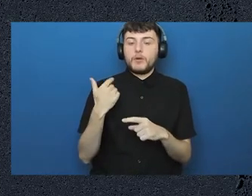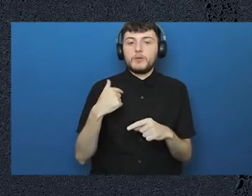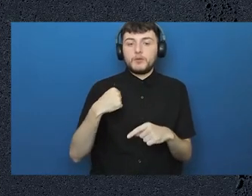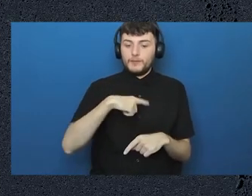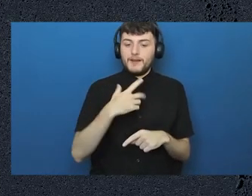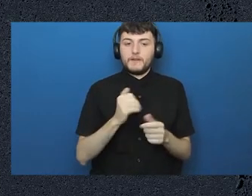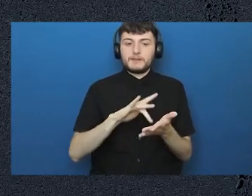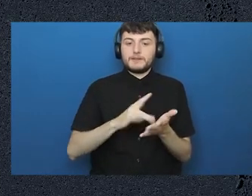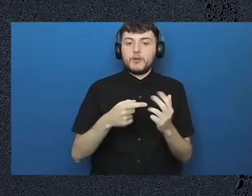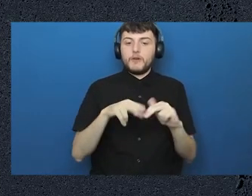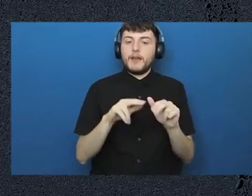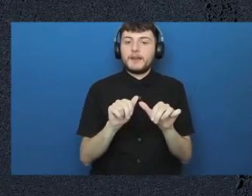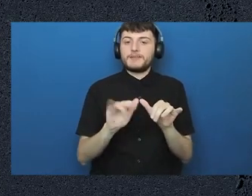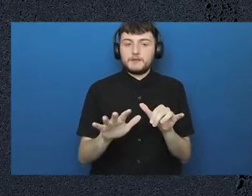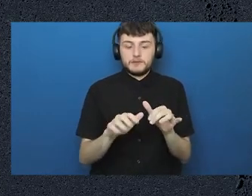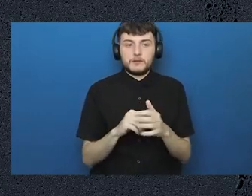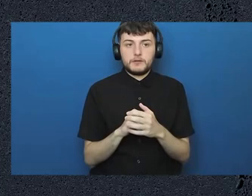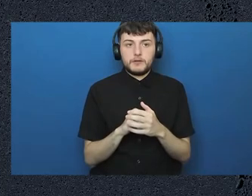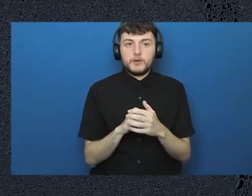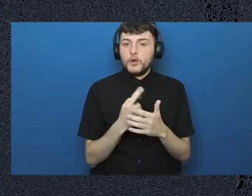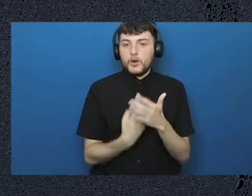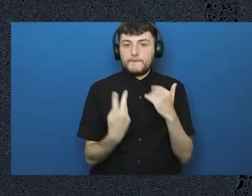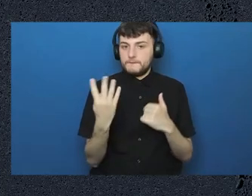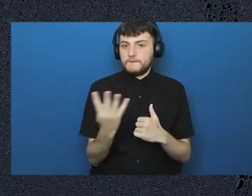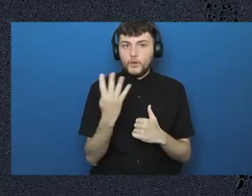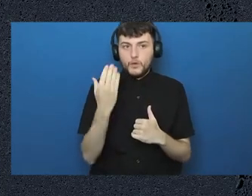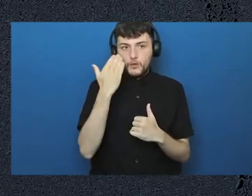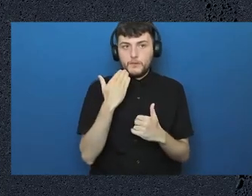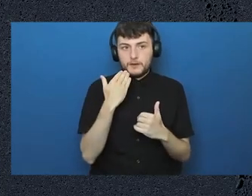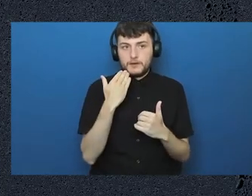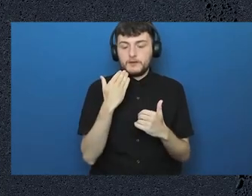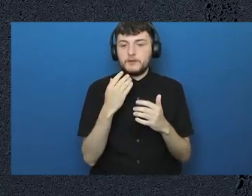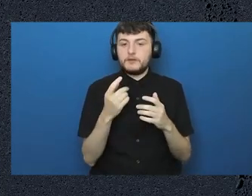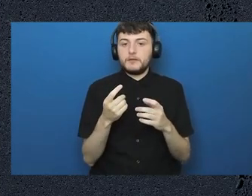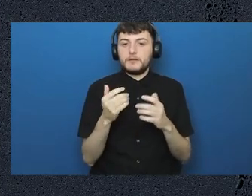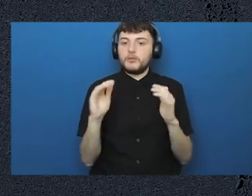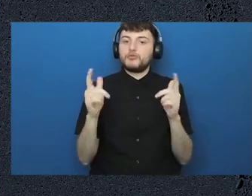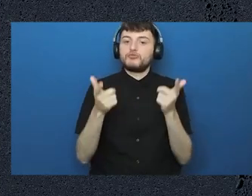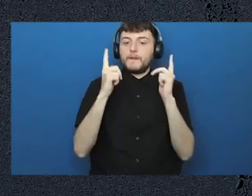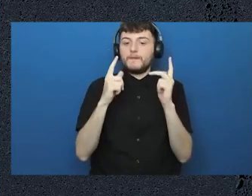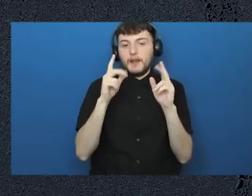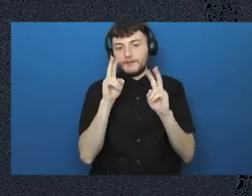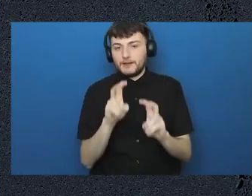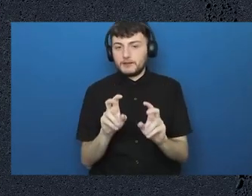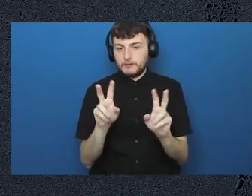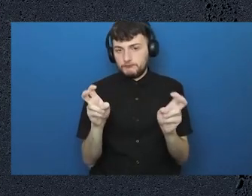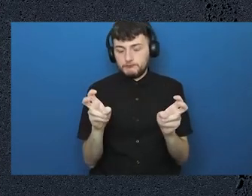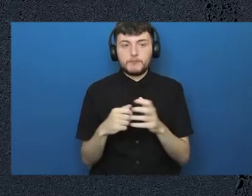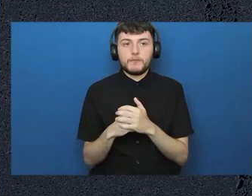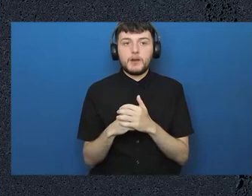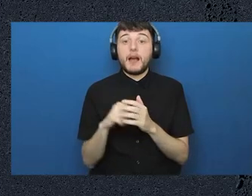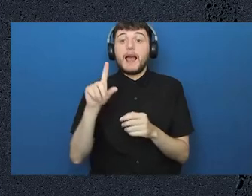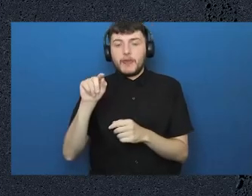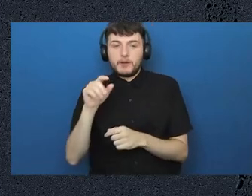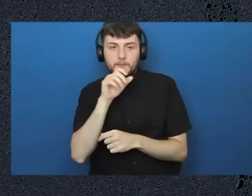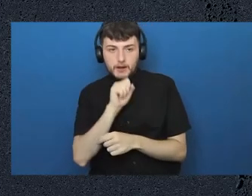only 4 women chief investigators within that. The remaining 11 of them are men. And we are trying to get, you know, and it's a center in